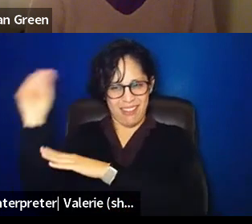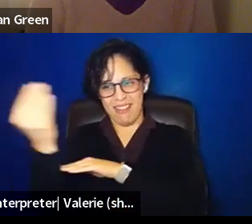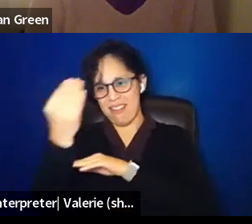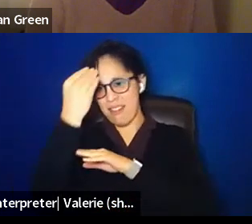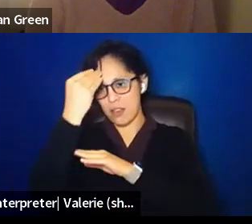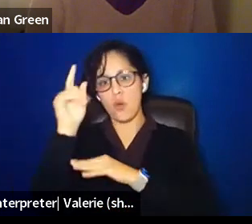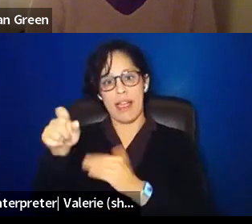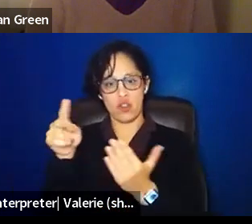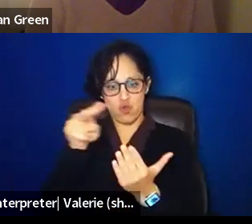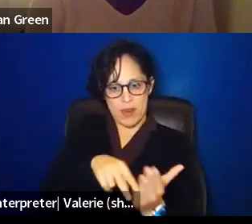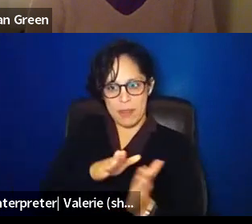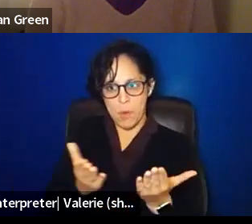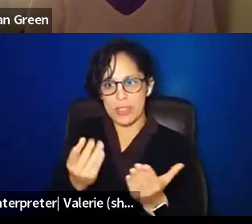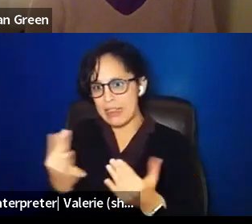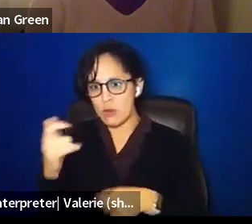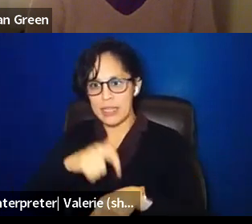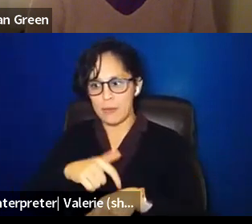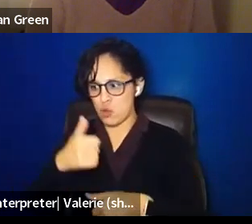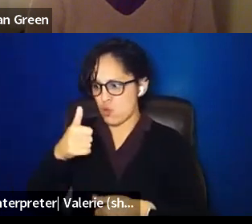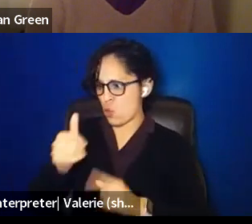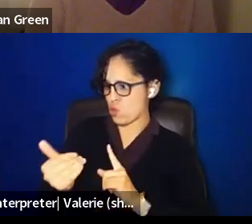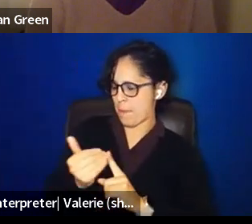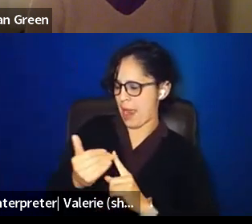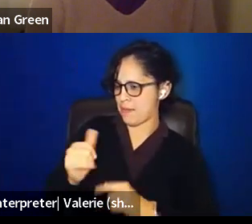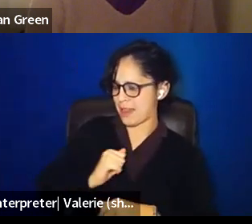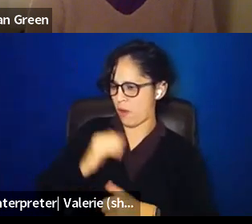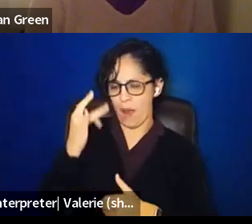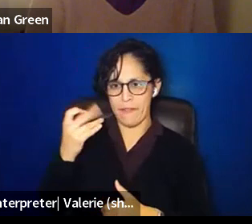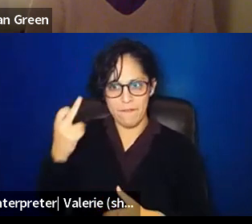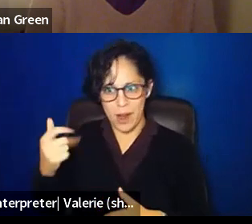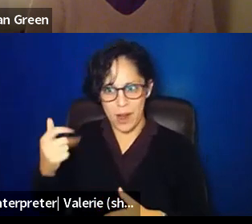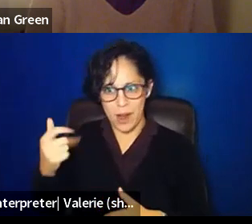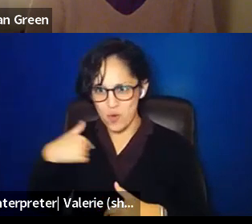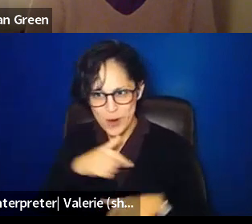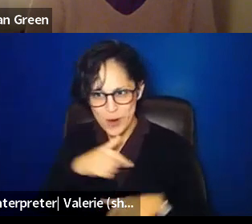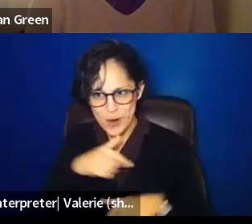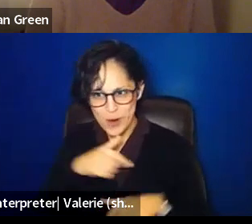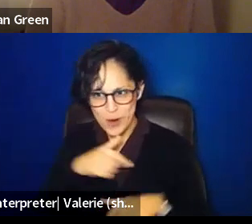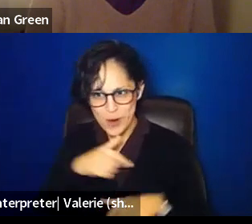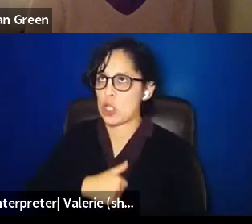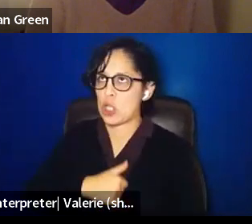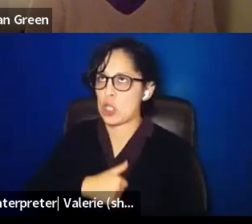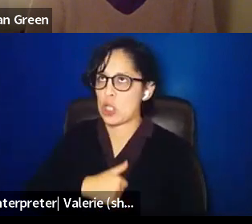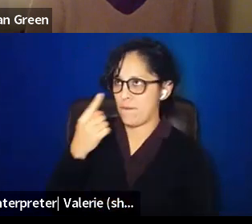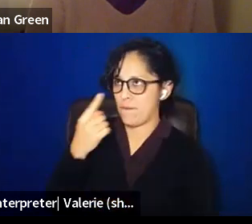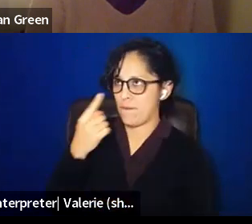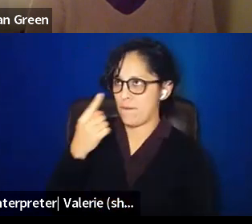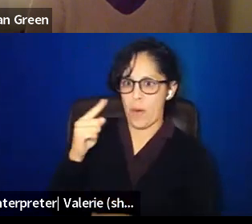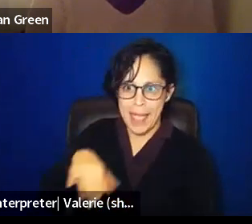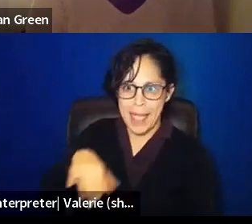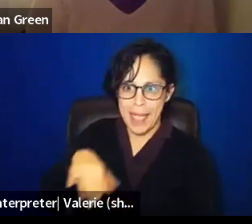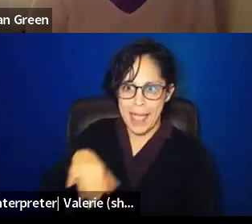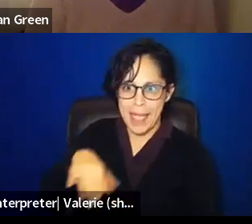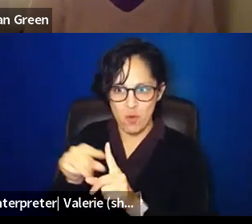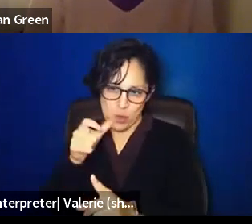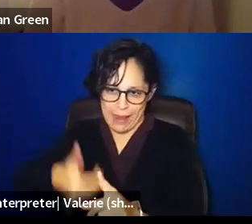why the fuck we're doing this. Sorry for swearing. It's just who I am. So that has been a really helpful sort of grounding and reminding